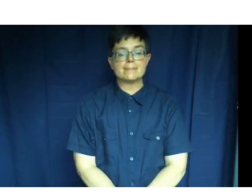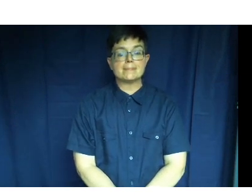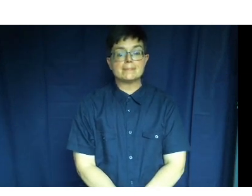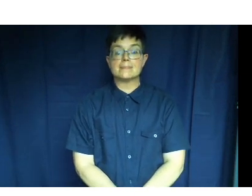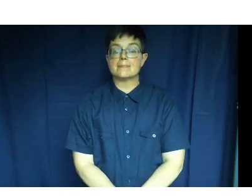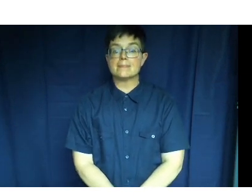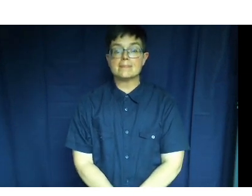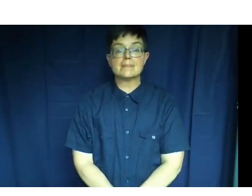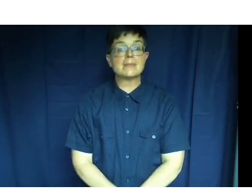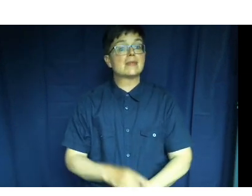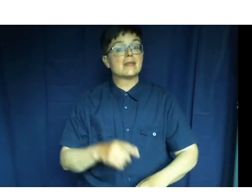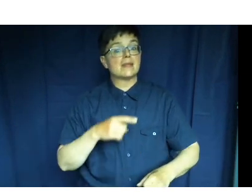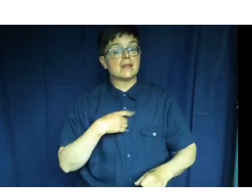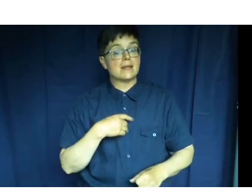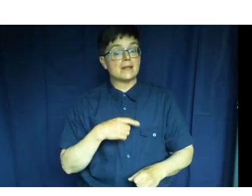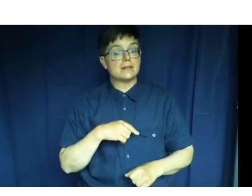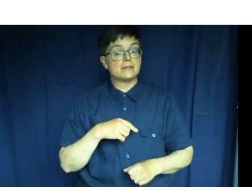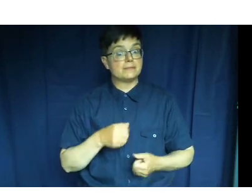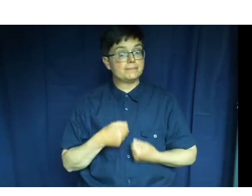I'm going